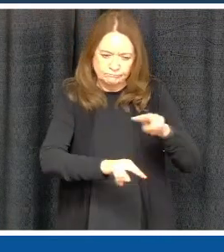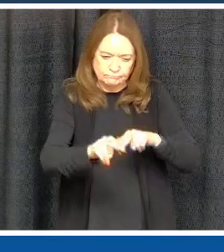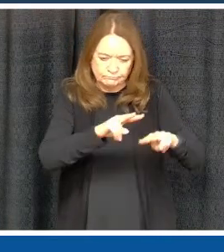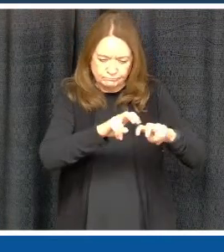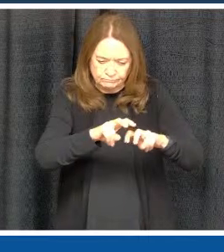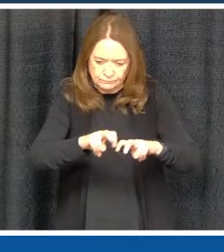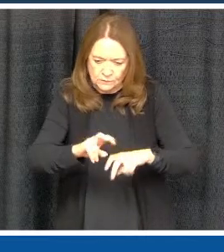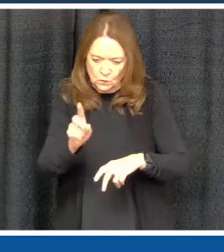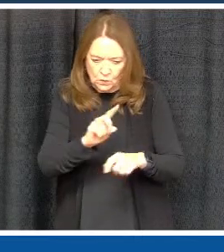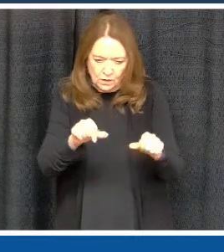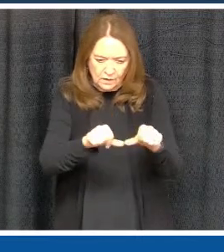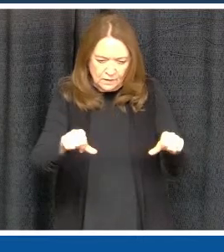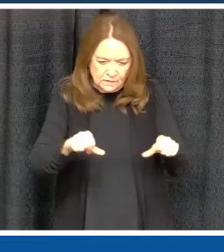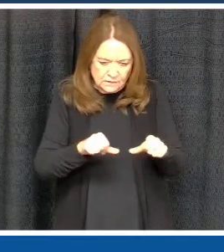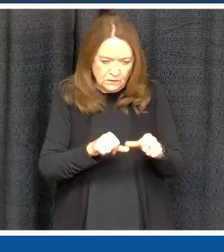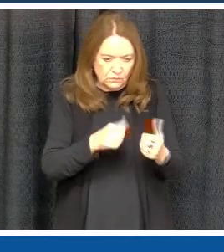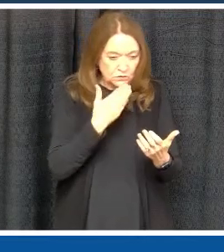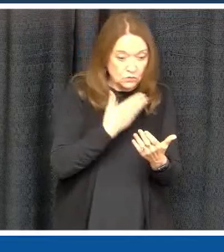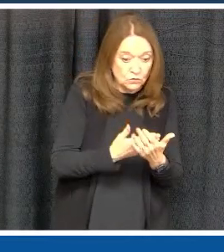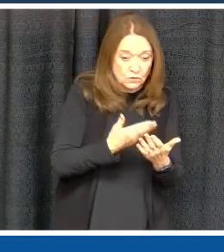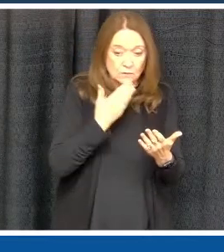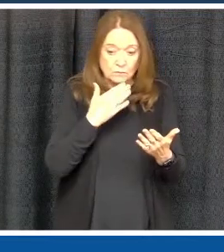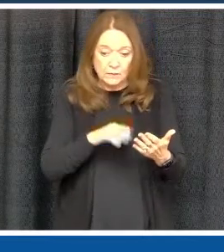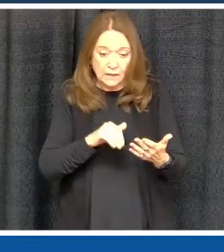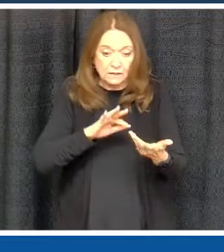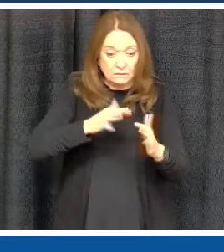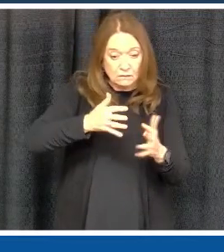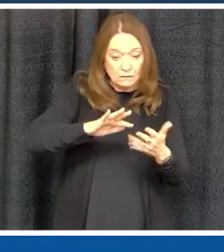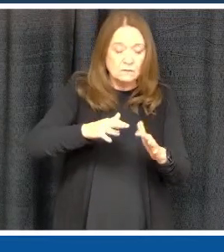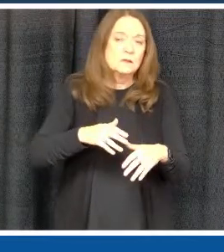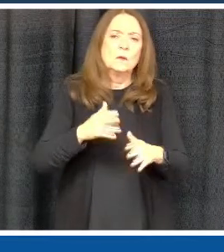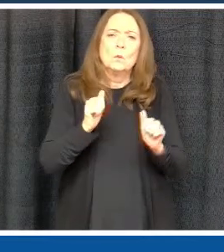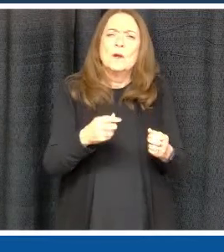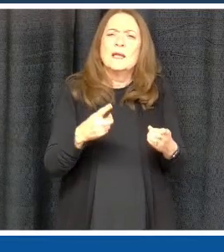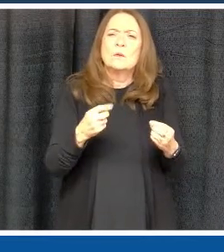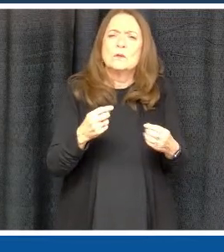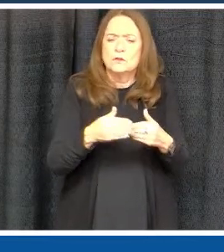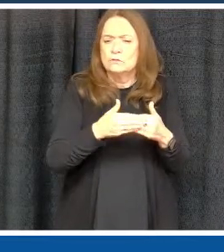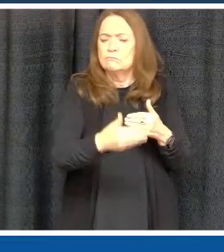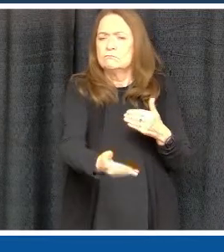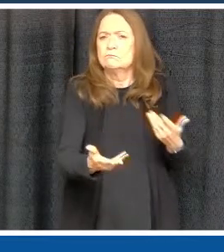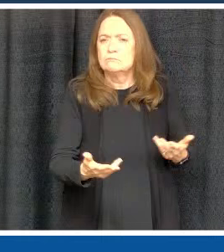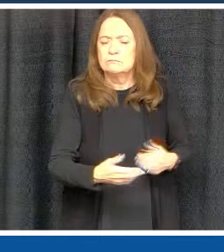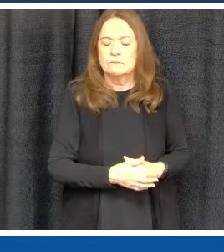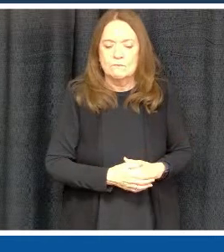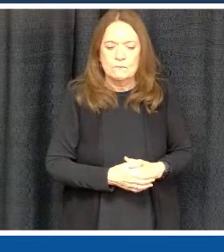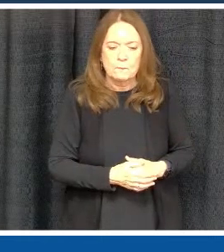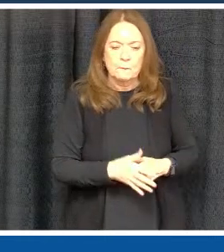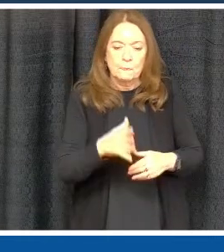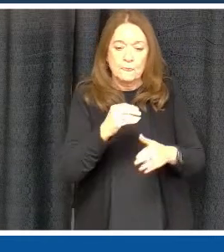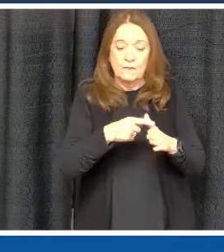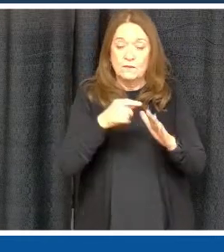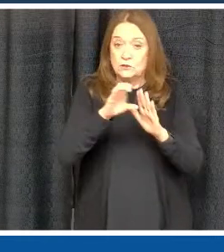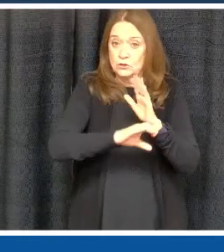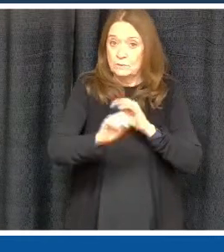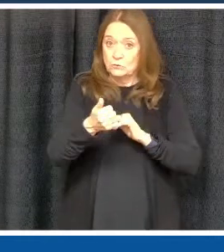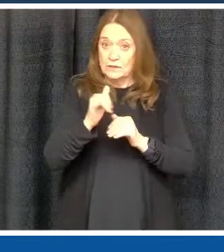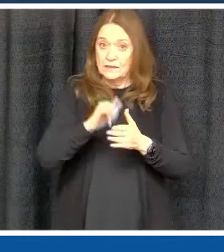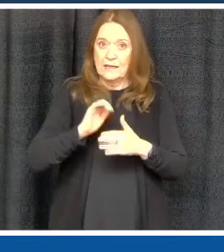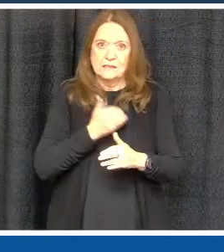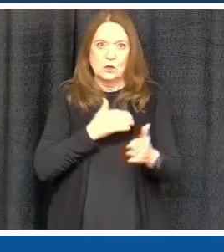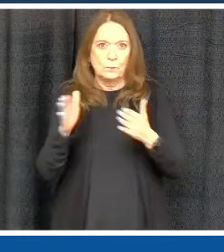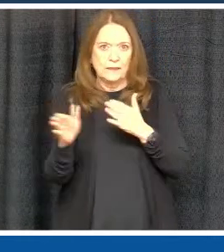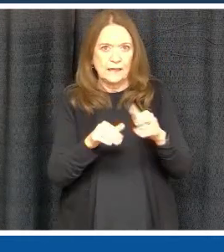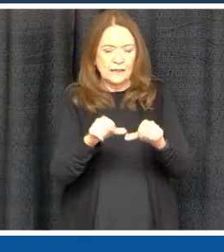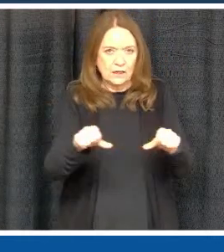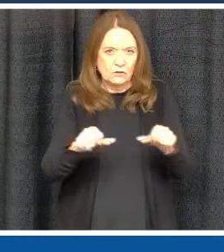where do these areas, where are they good, where are they not so good, and what can we do with them going forward. And chapter 10, that's our planning